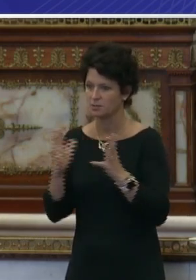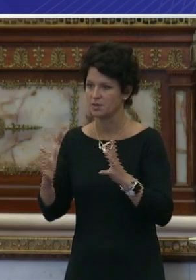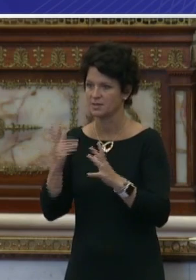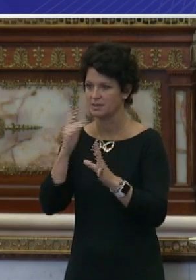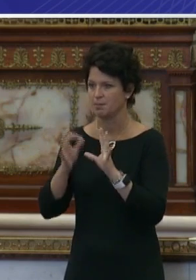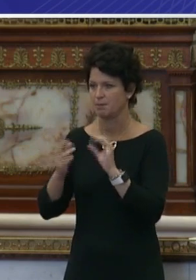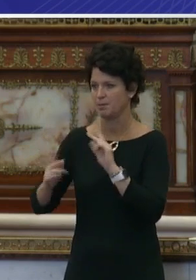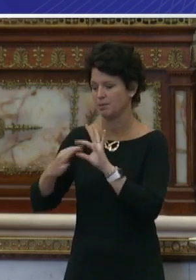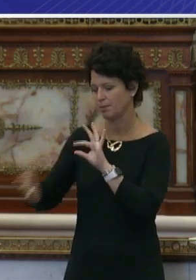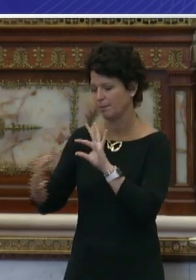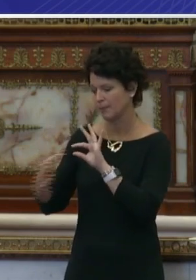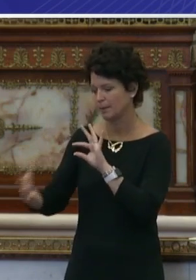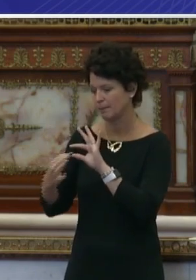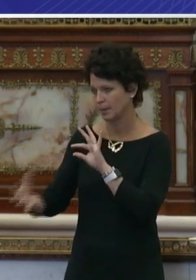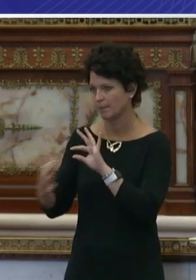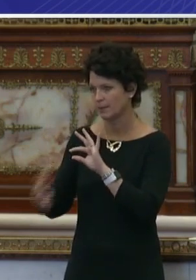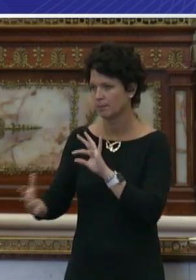are disconnecting.